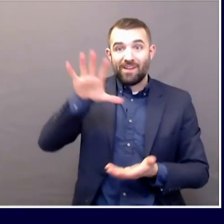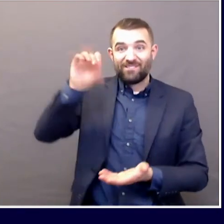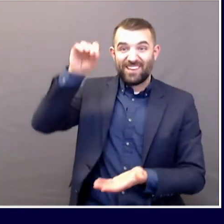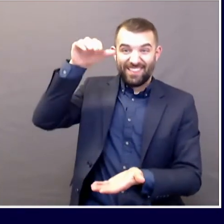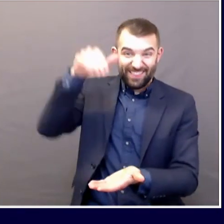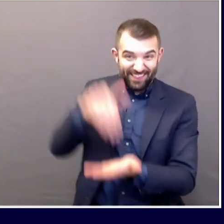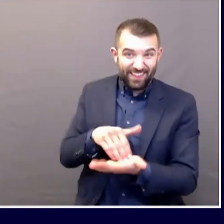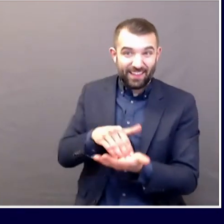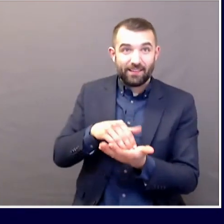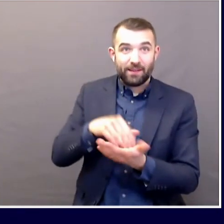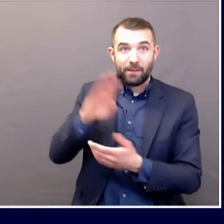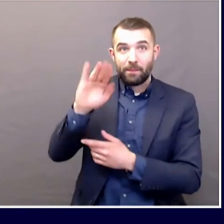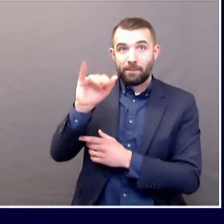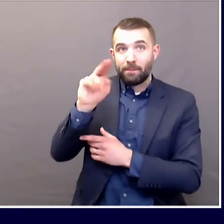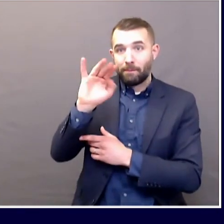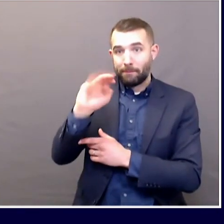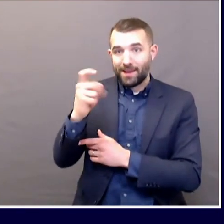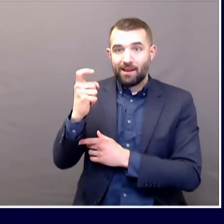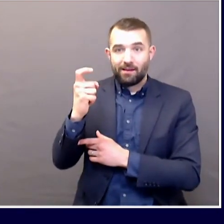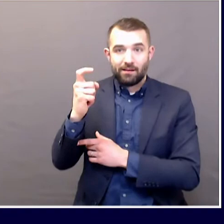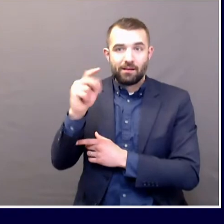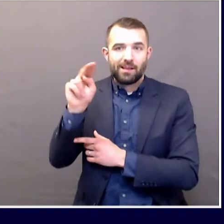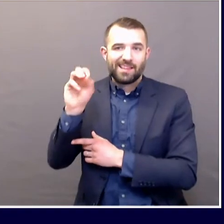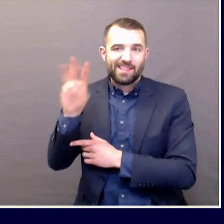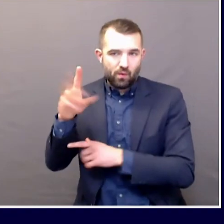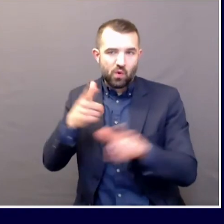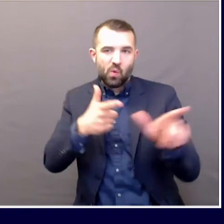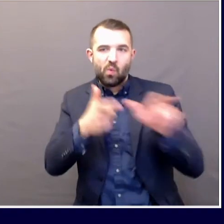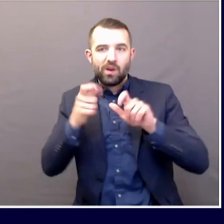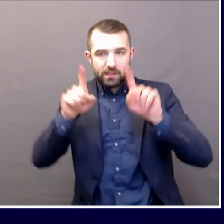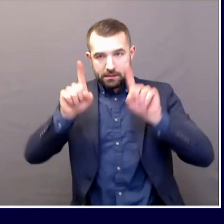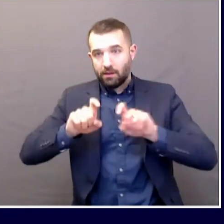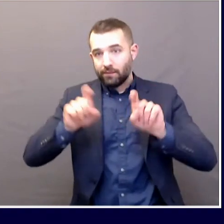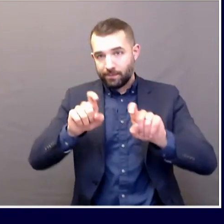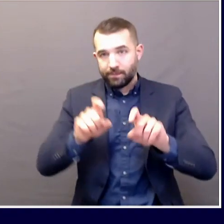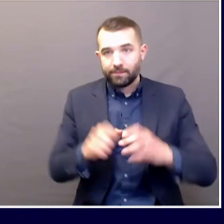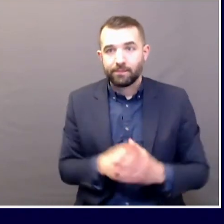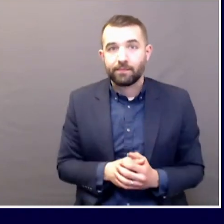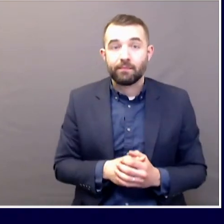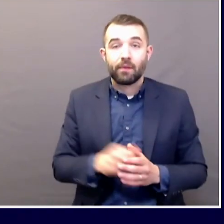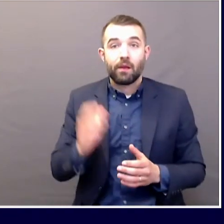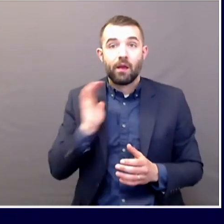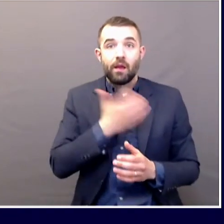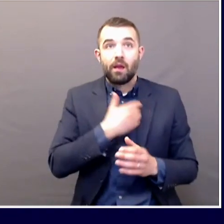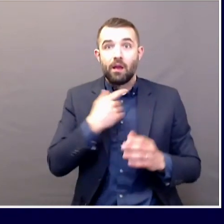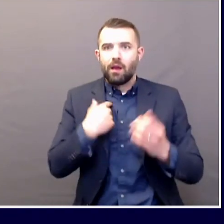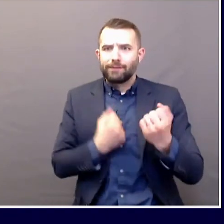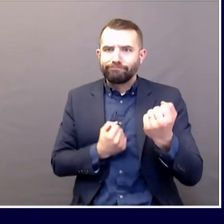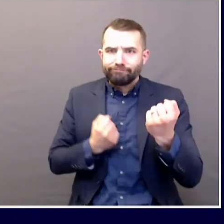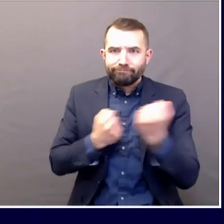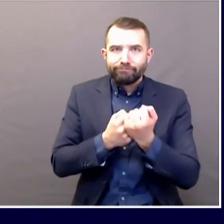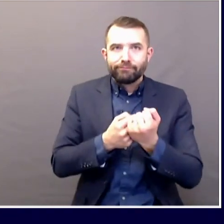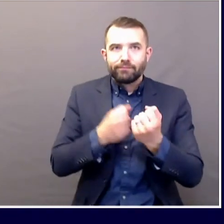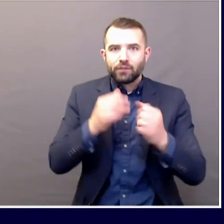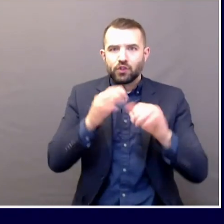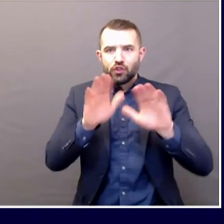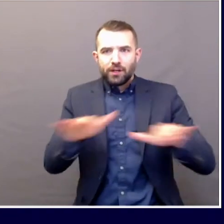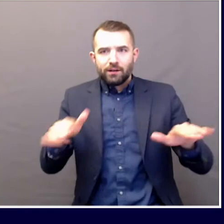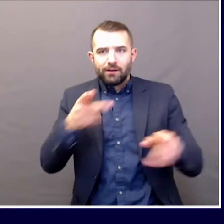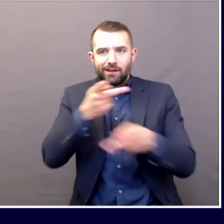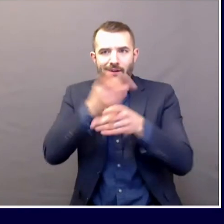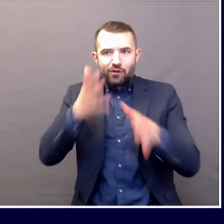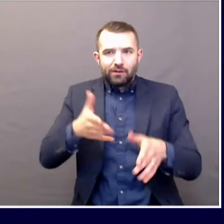tests. Maine's effort to support child care providers during the COVID-19 pandemic are having a positive